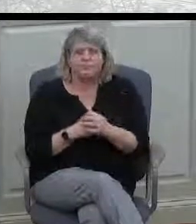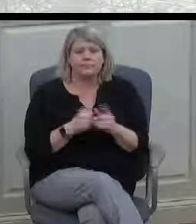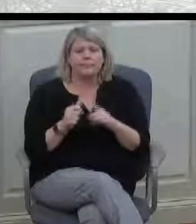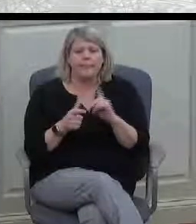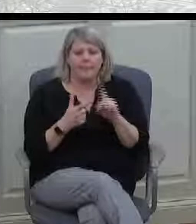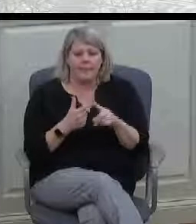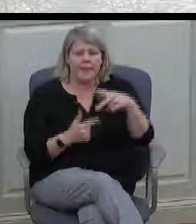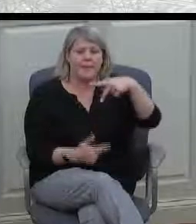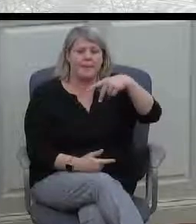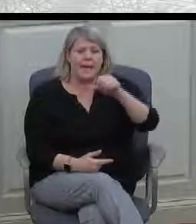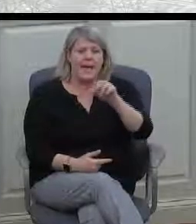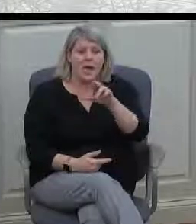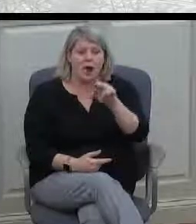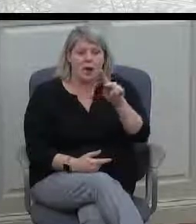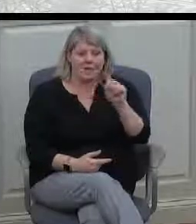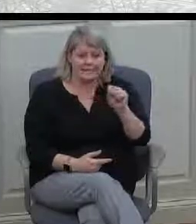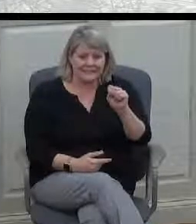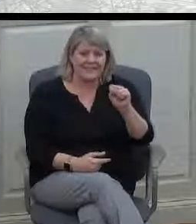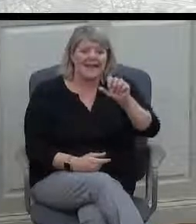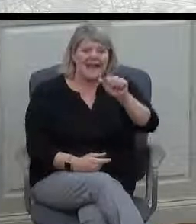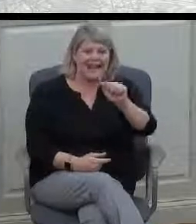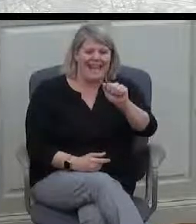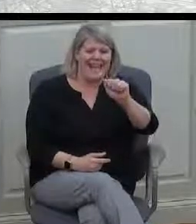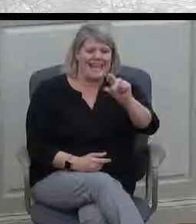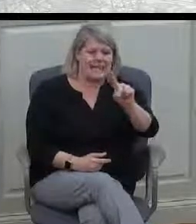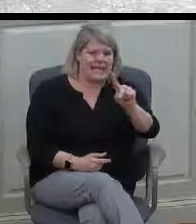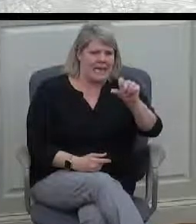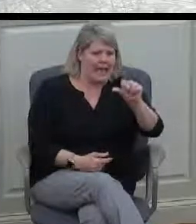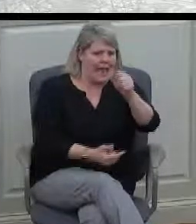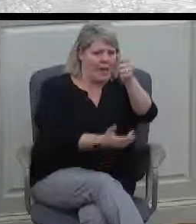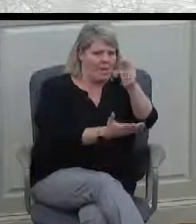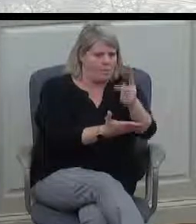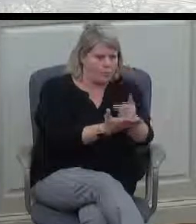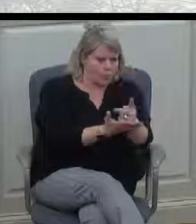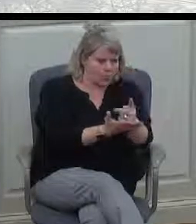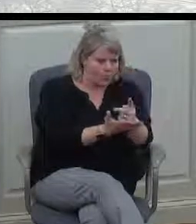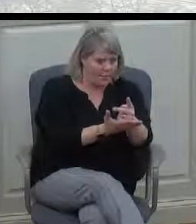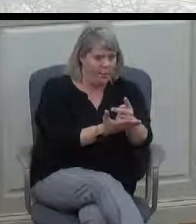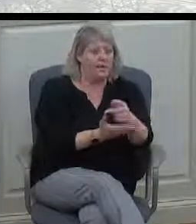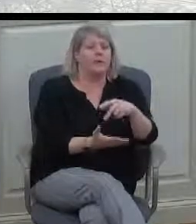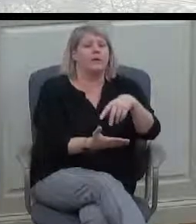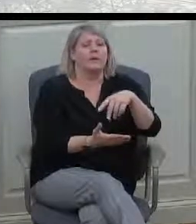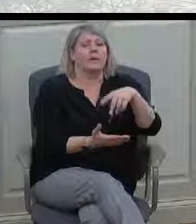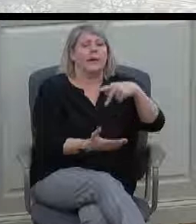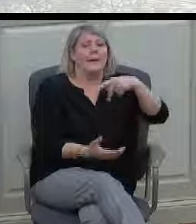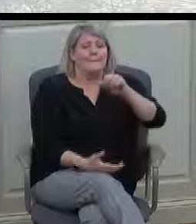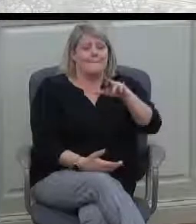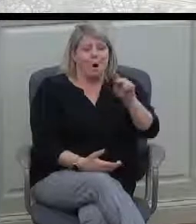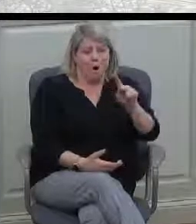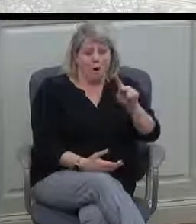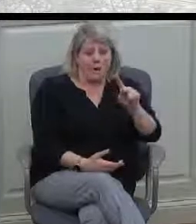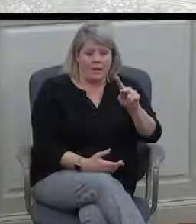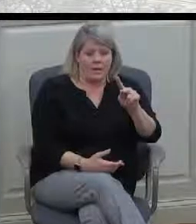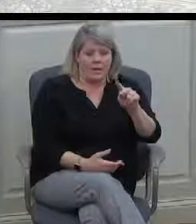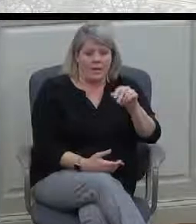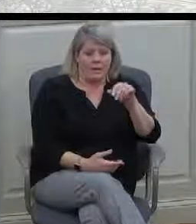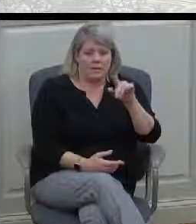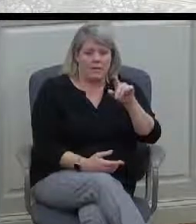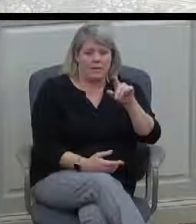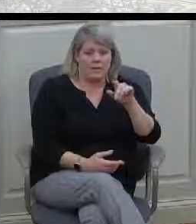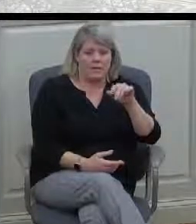Parks, the ADA playground for Millennium Park that was purchased with a grant from Little Tykes, 50-50 grant from Little Tykes, that is being